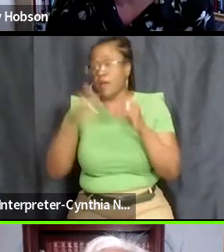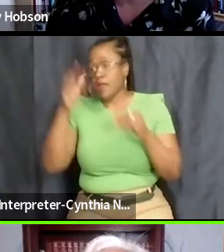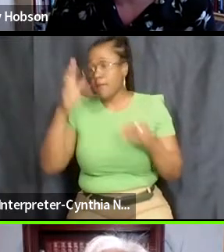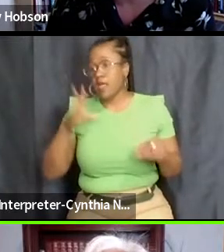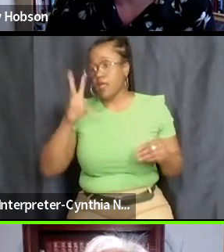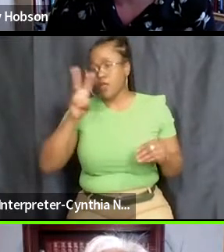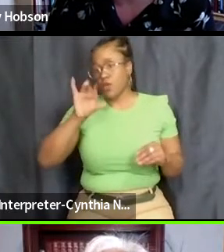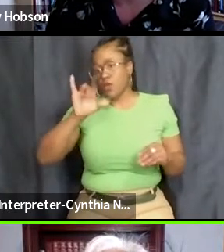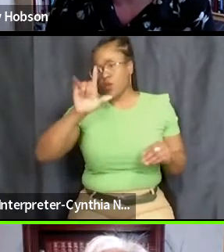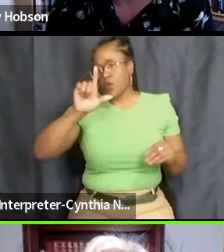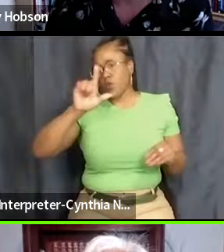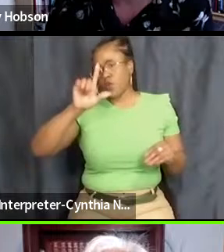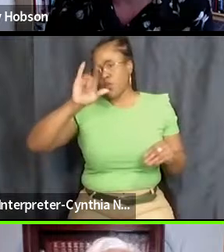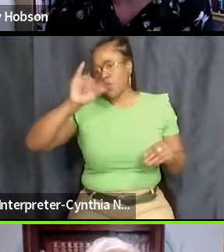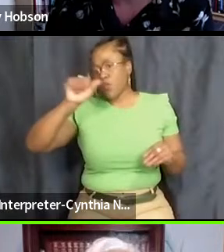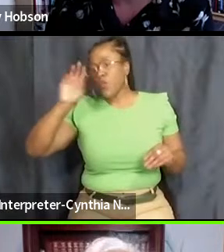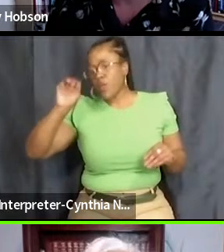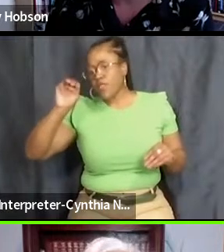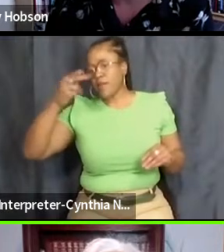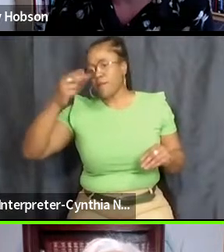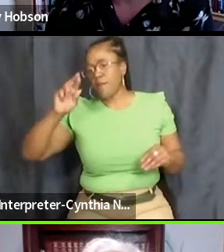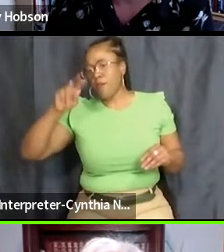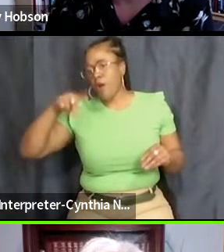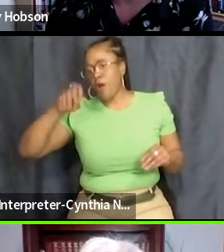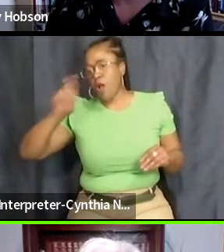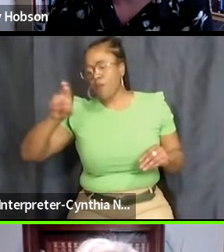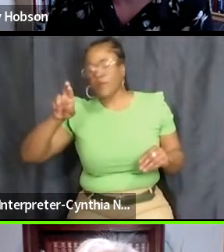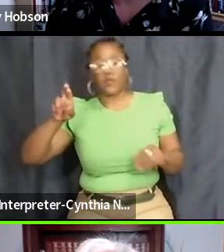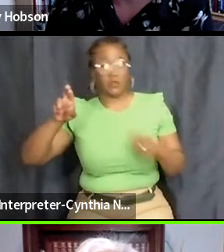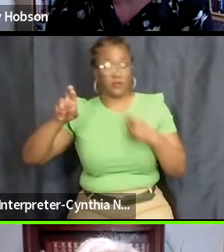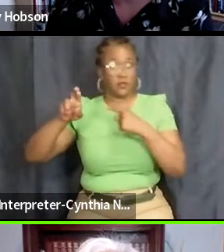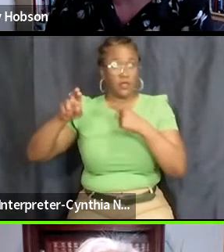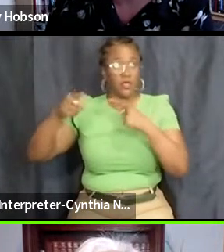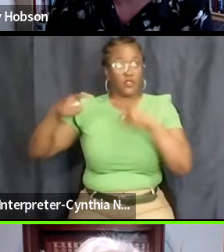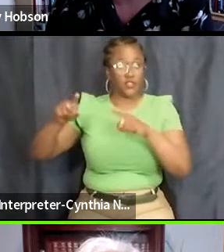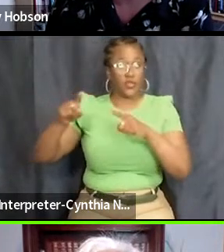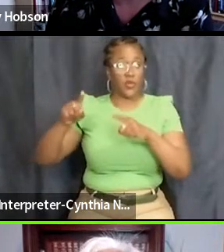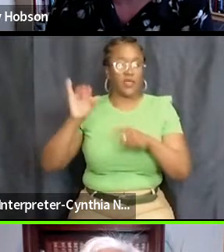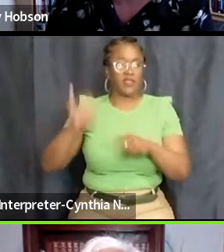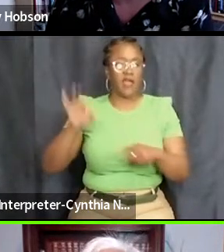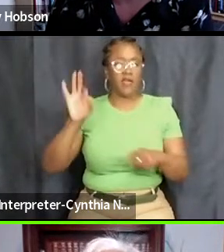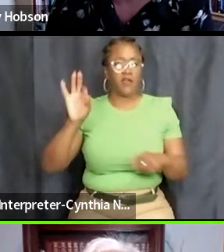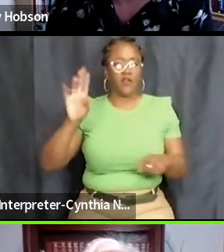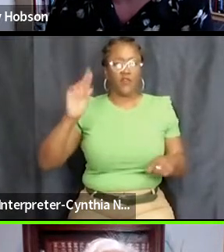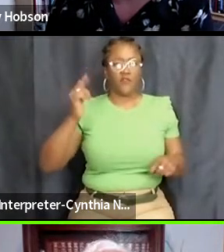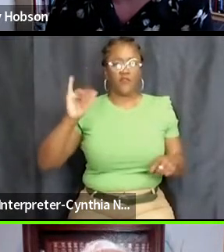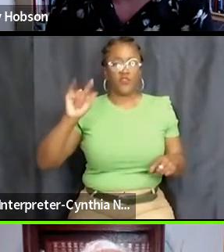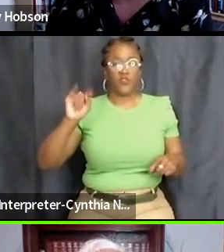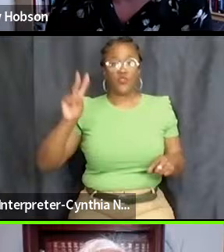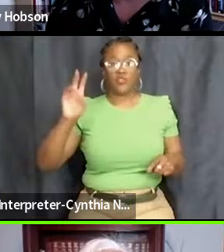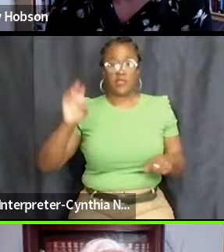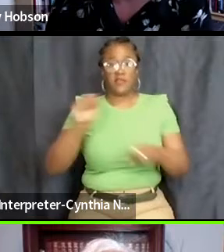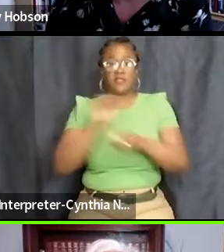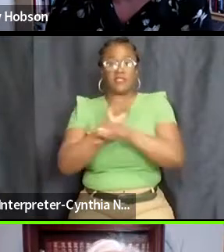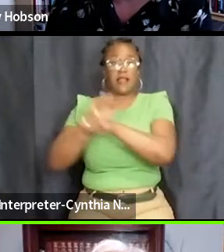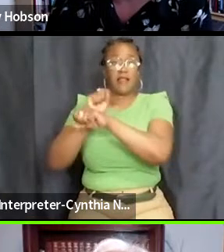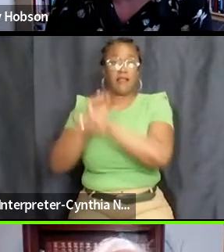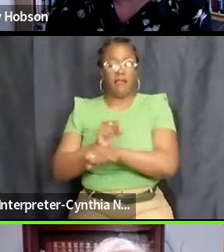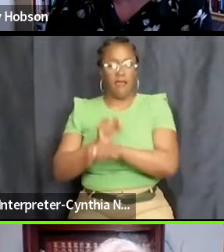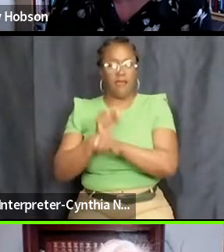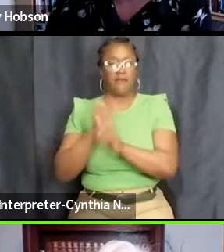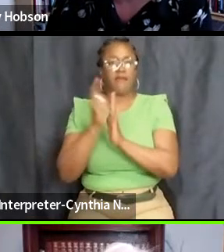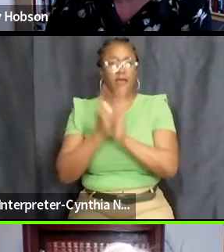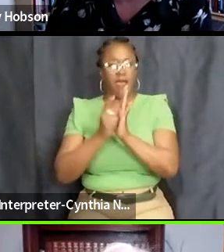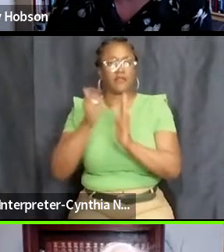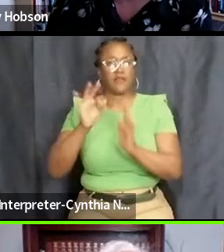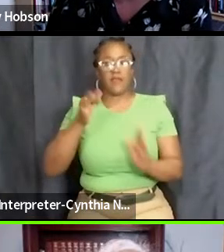William Parker, who during the Fugitive Slave Act of 1850, where basically the